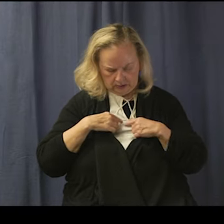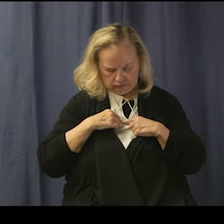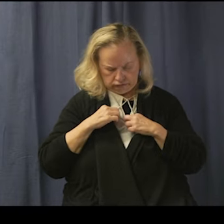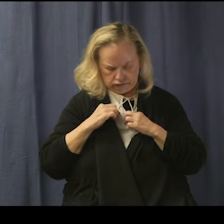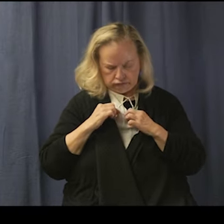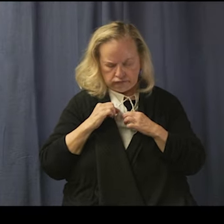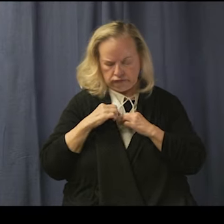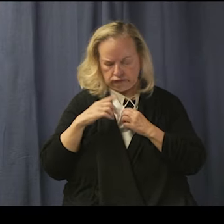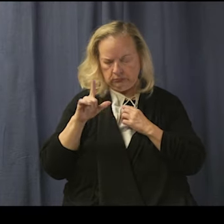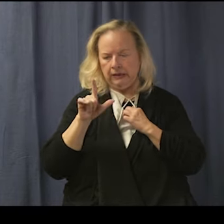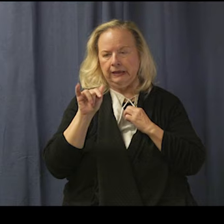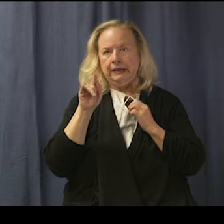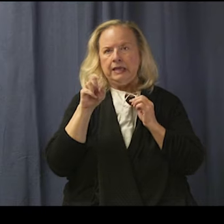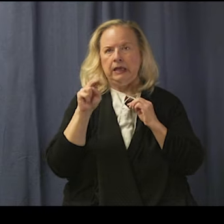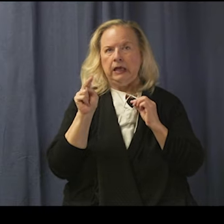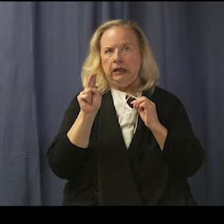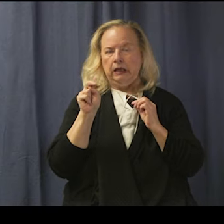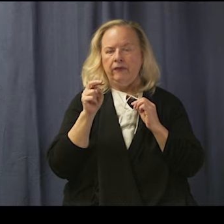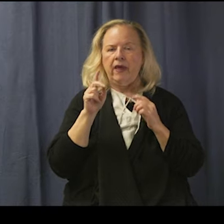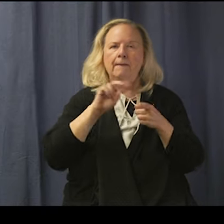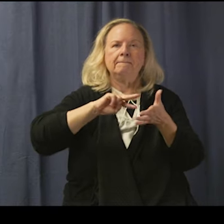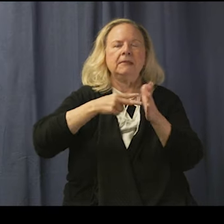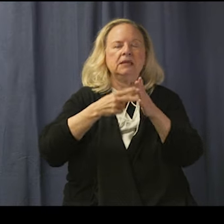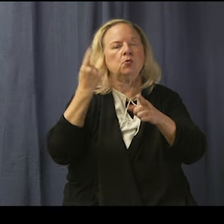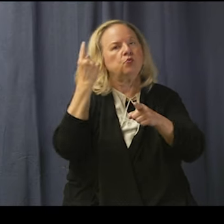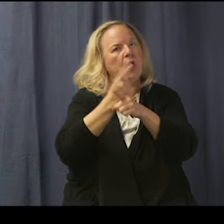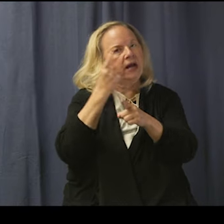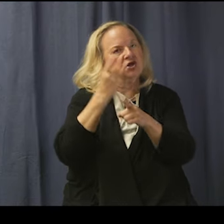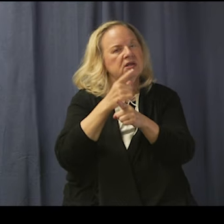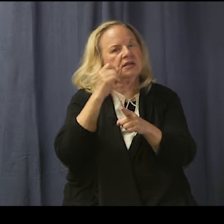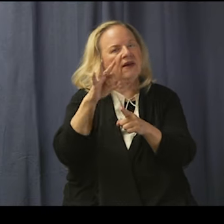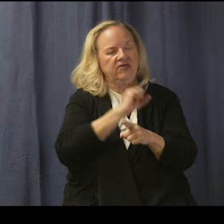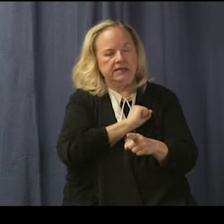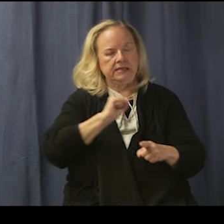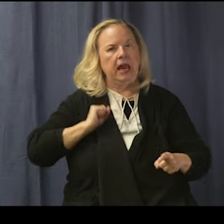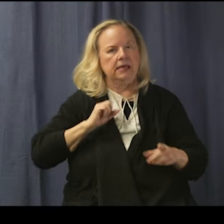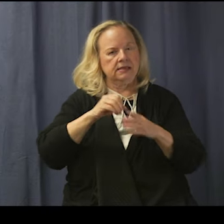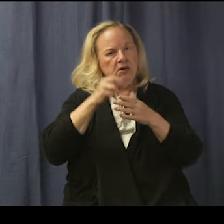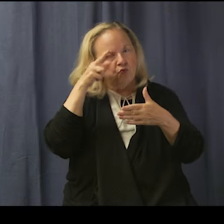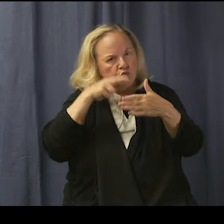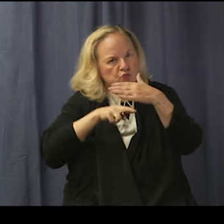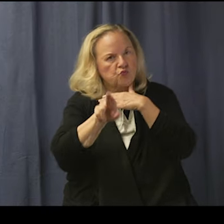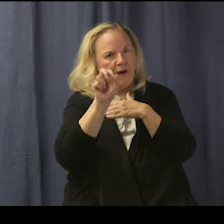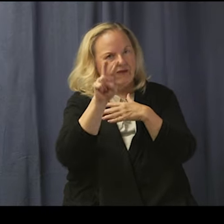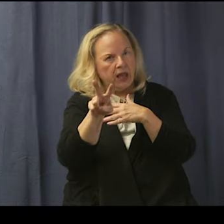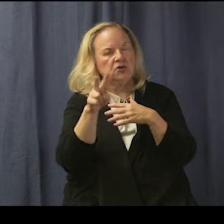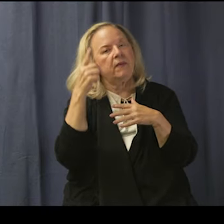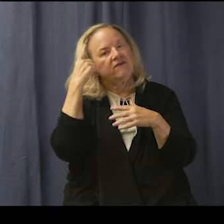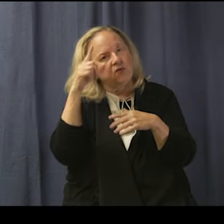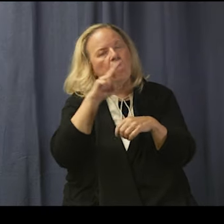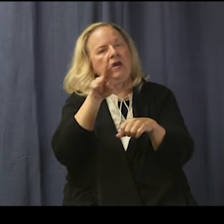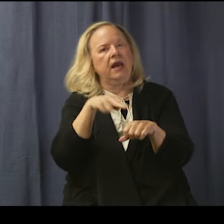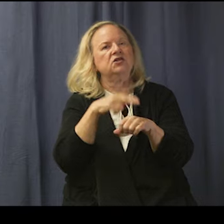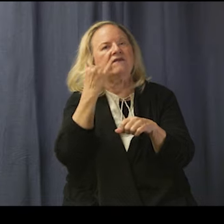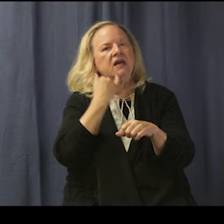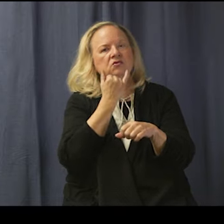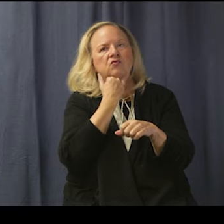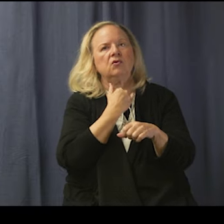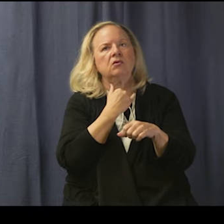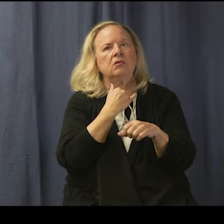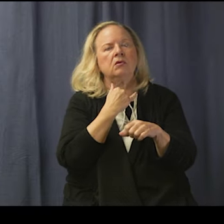know, is the righteousness of the saints. That's what it says in Revelation. But because it is for the nation of Israel, this